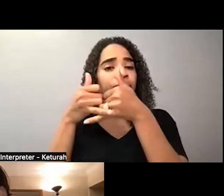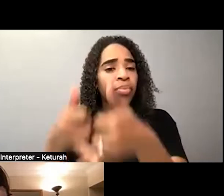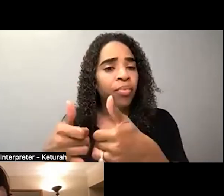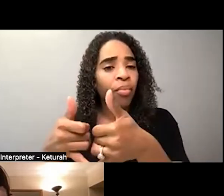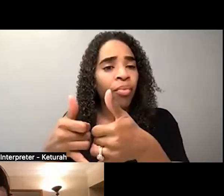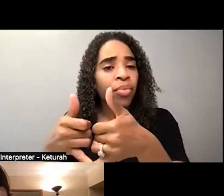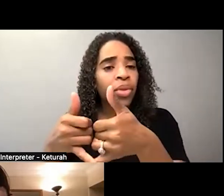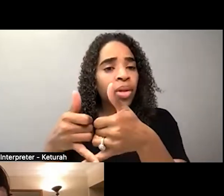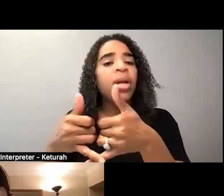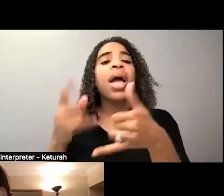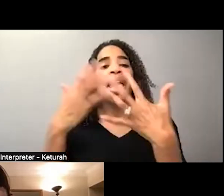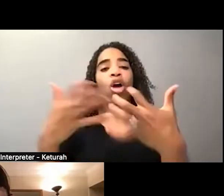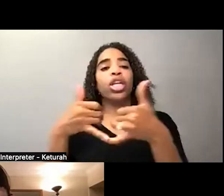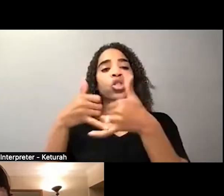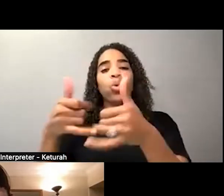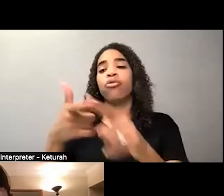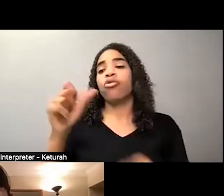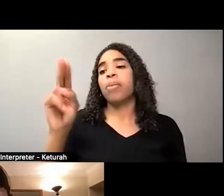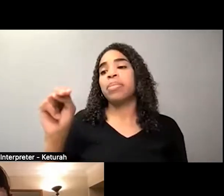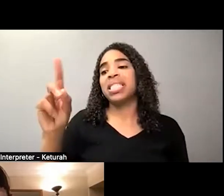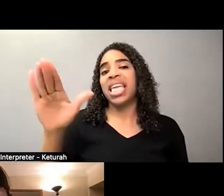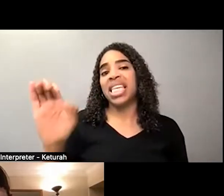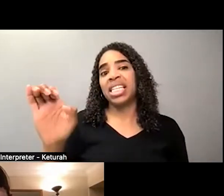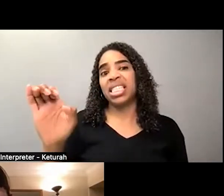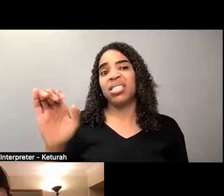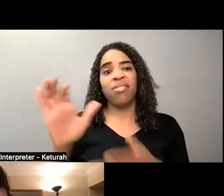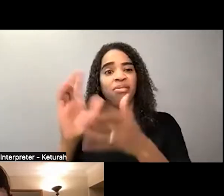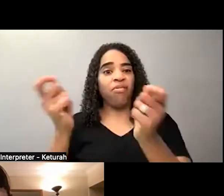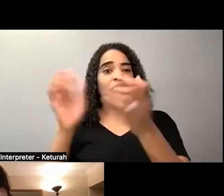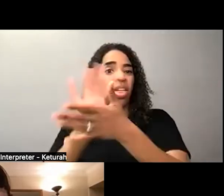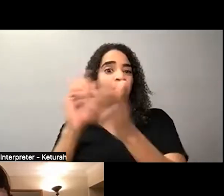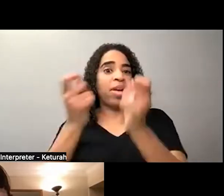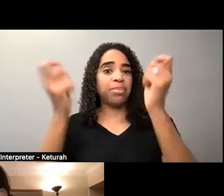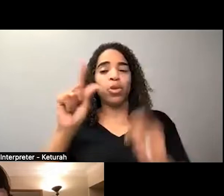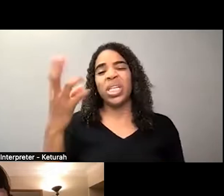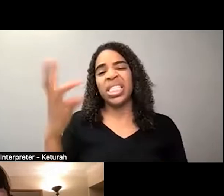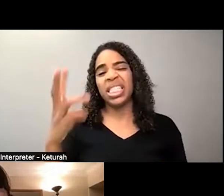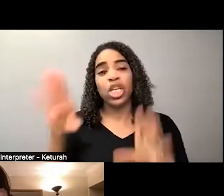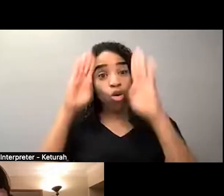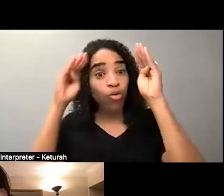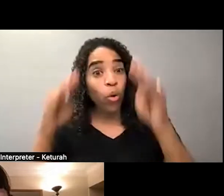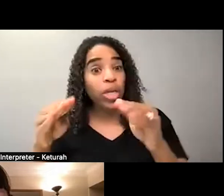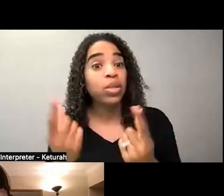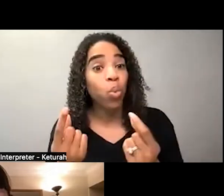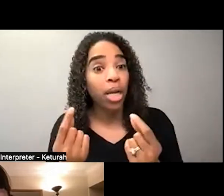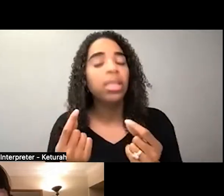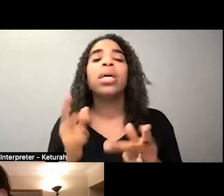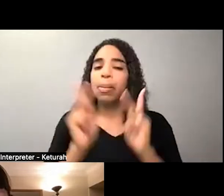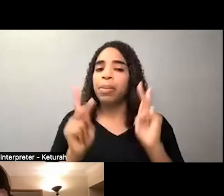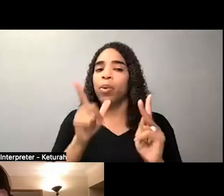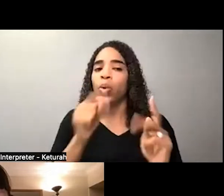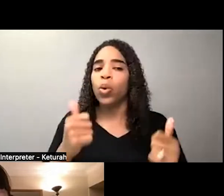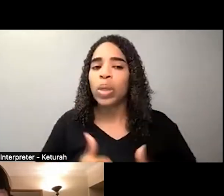Prize and Audience Award from Sundance Film Festival 2016. Rokhsareh's main focus in her documentaries is people who live at the